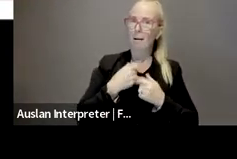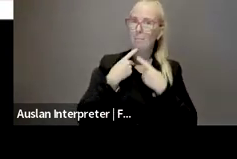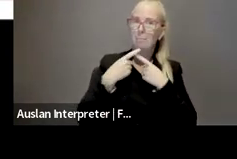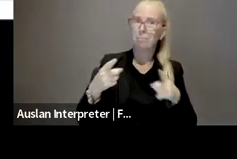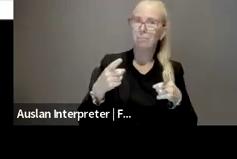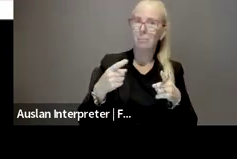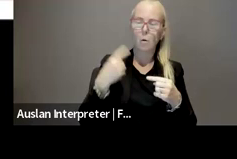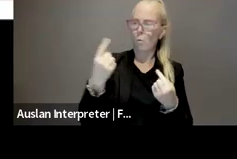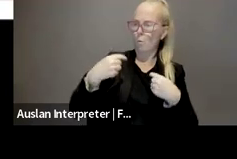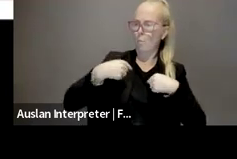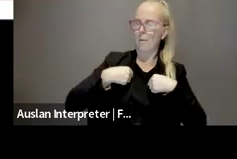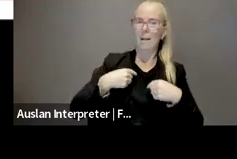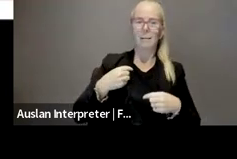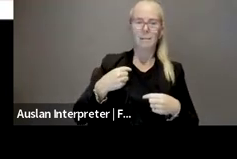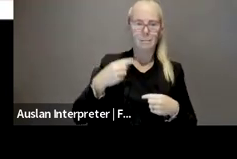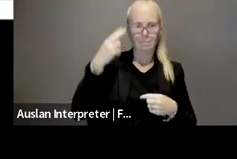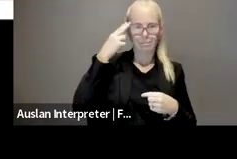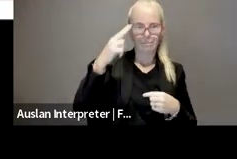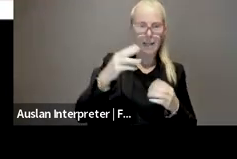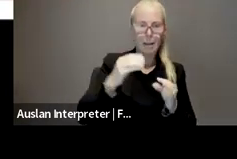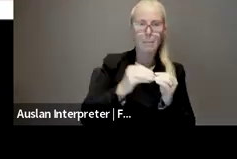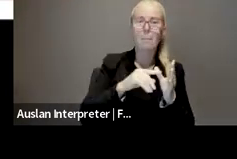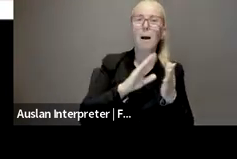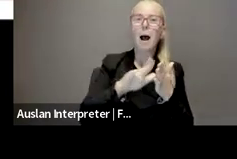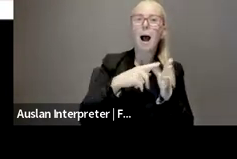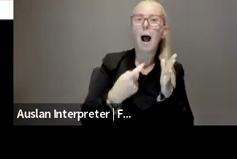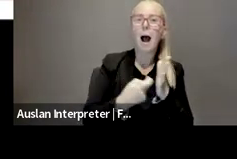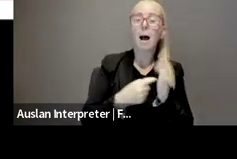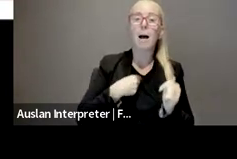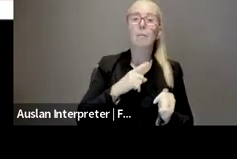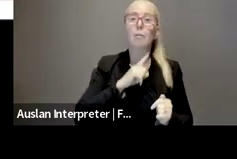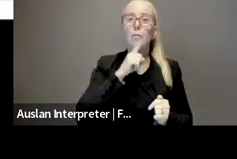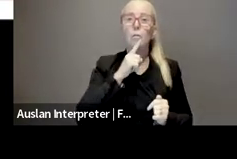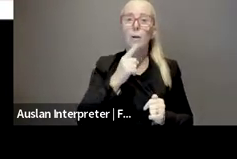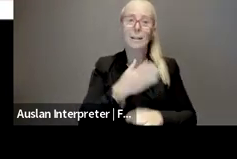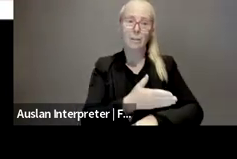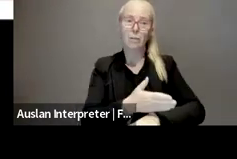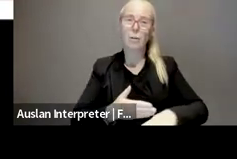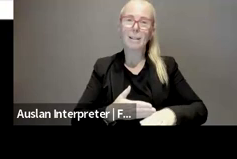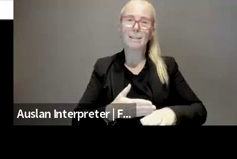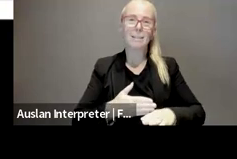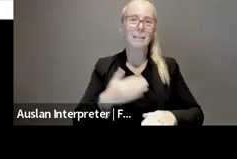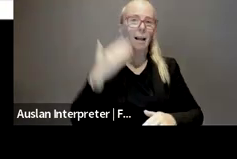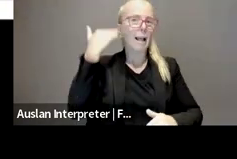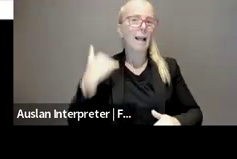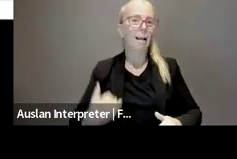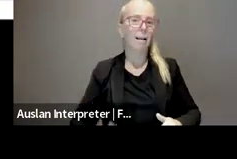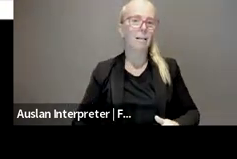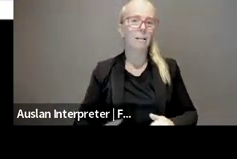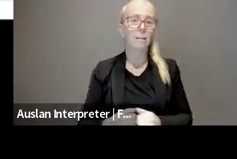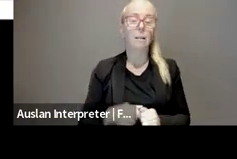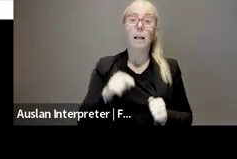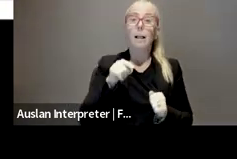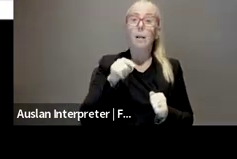dress. I am the co-founder of Altogether. This is an AI-powered mobile application which aims to